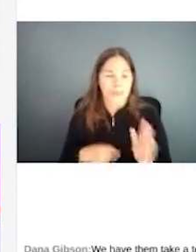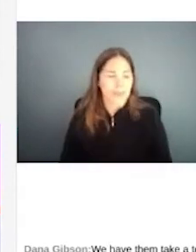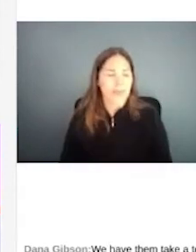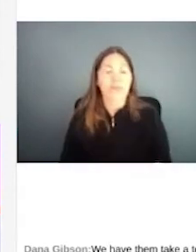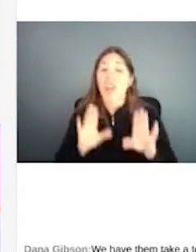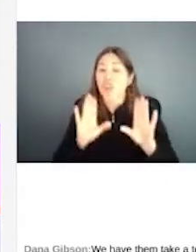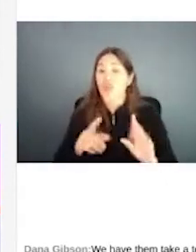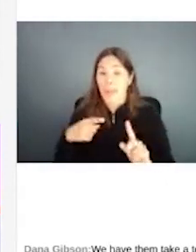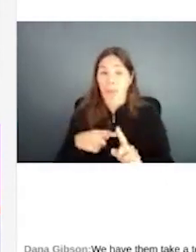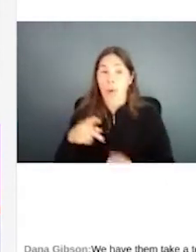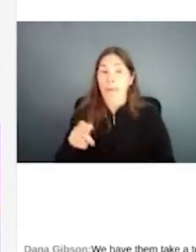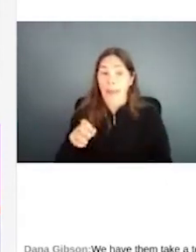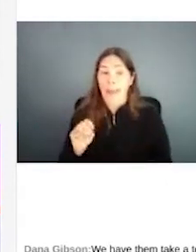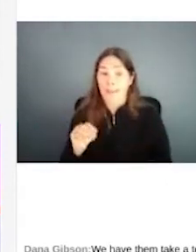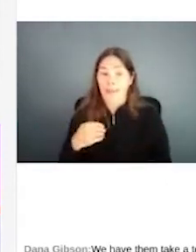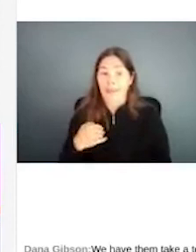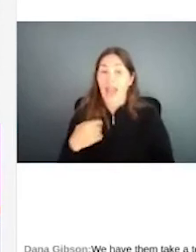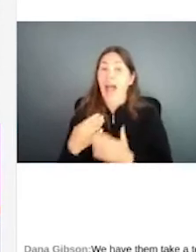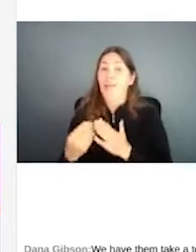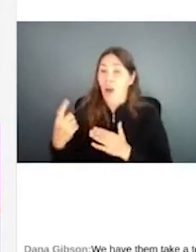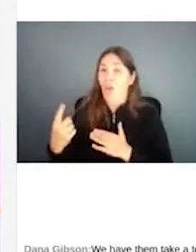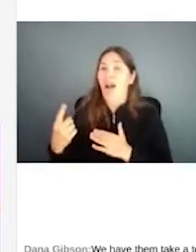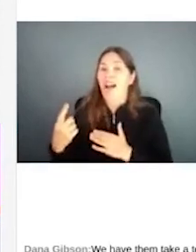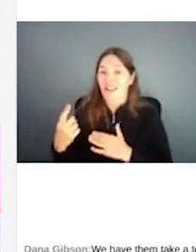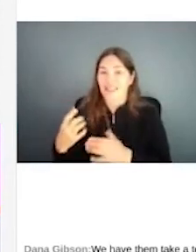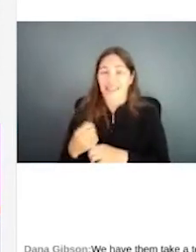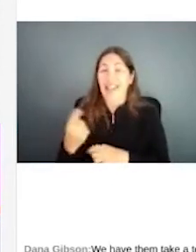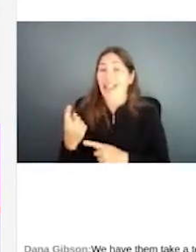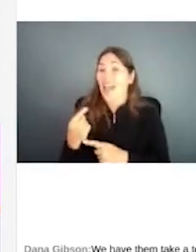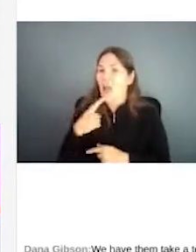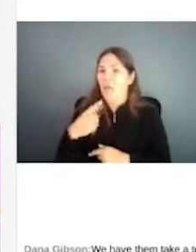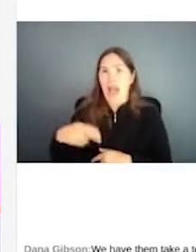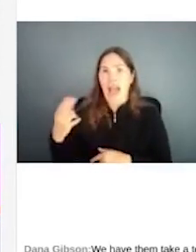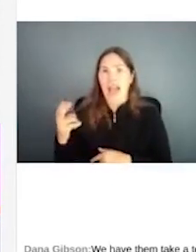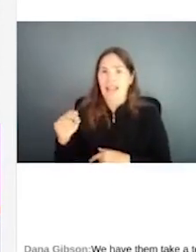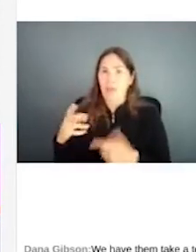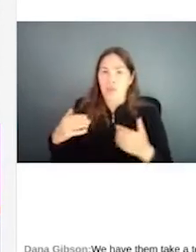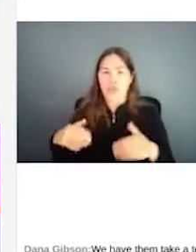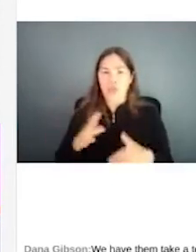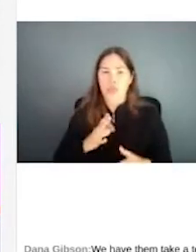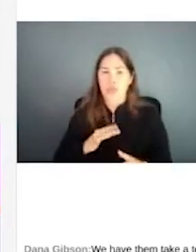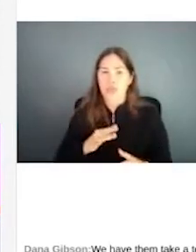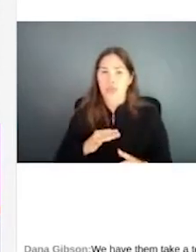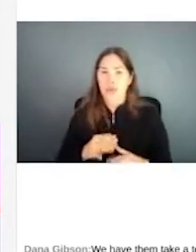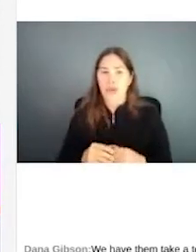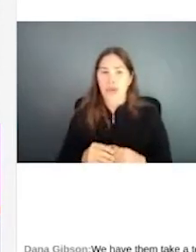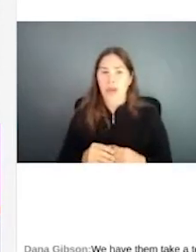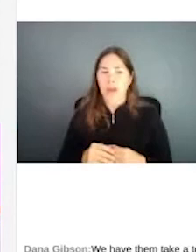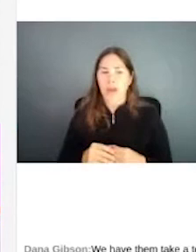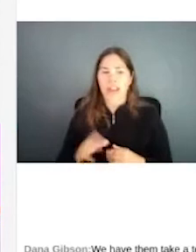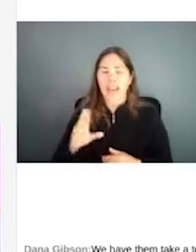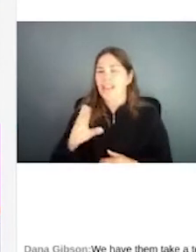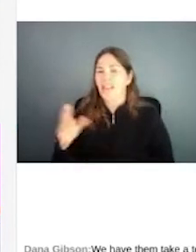Great point, Pam. I bought one to take in last year, the high-end one, and then we never came